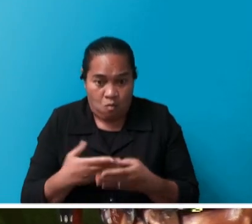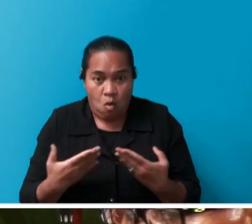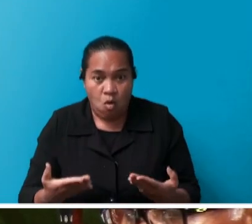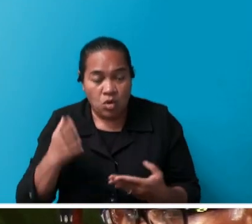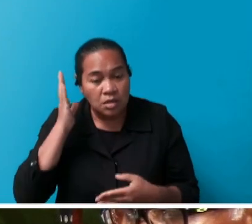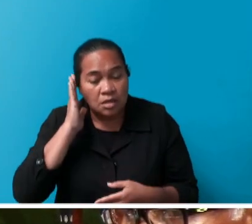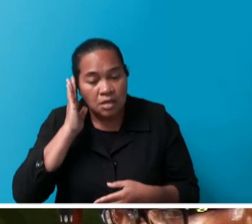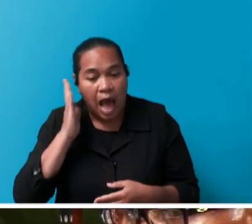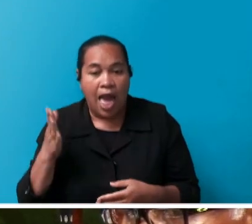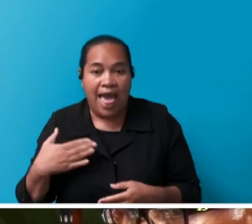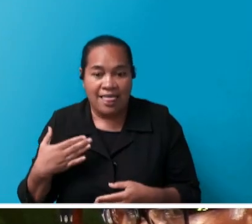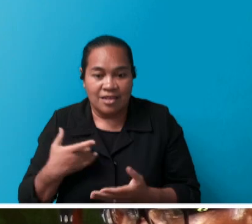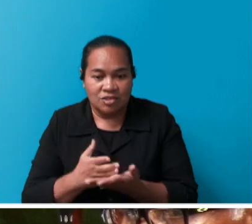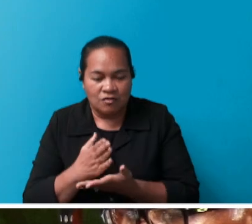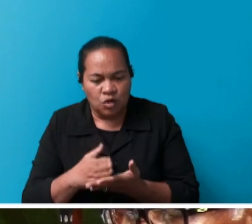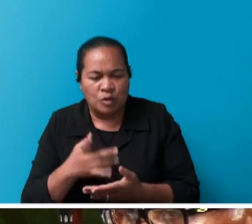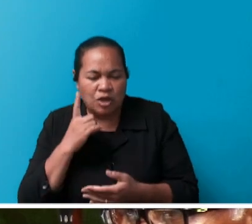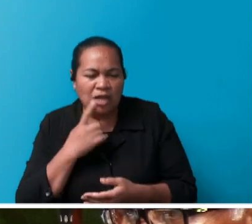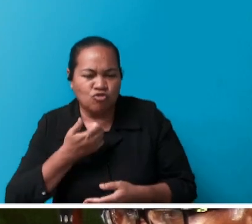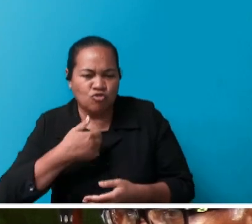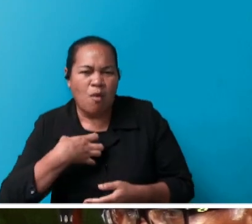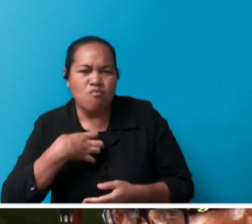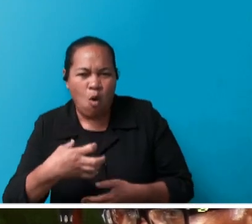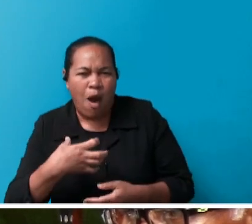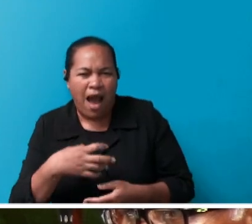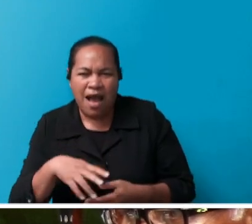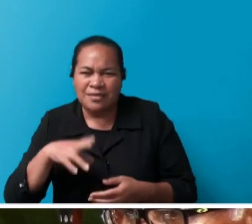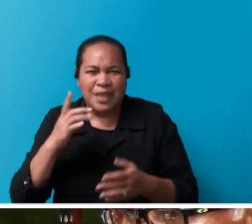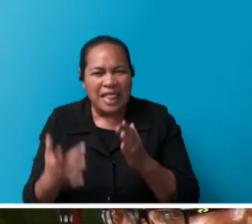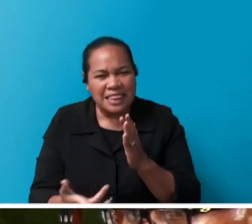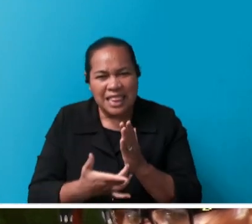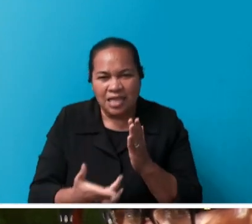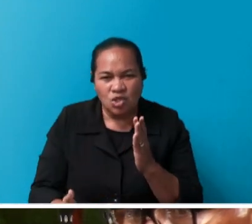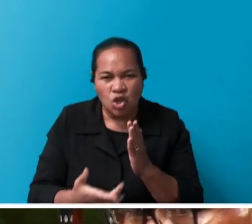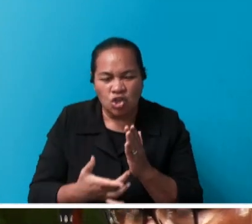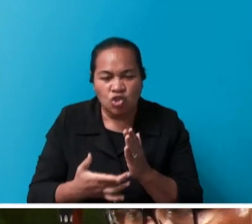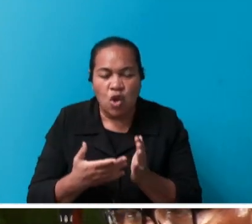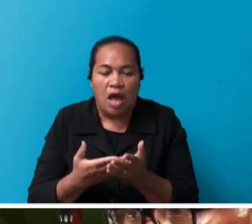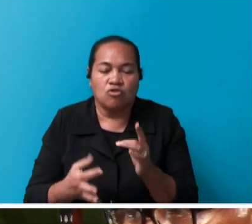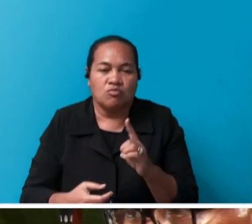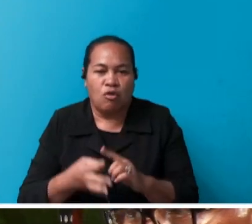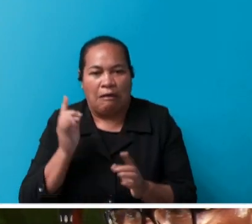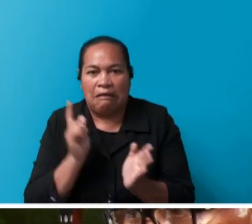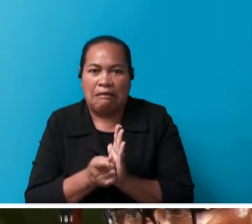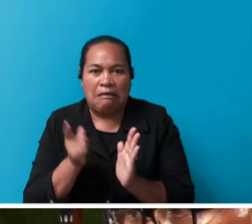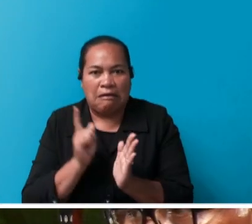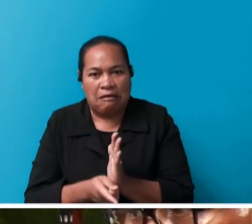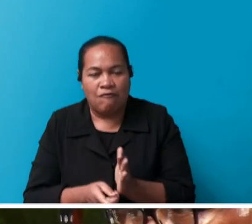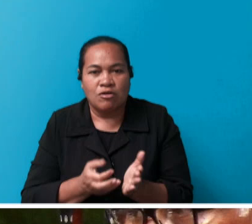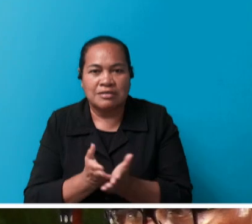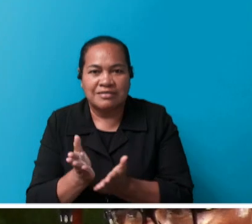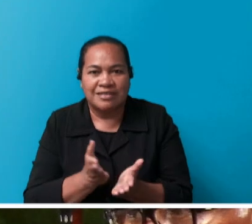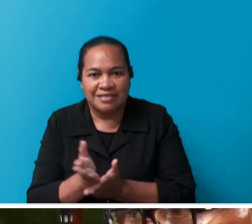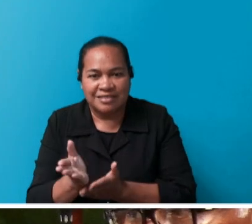into the use of more digital and virtual space to improve our healthcare service delivery.